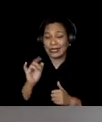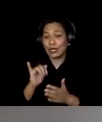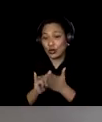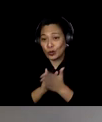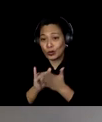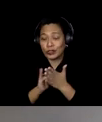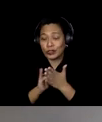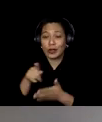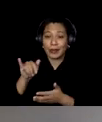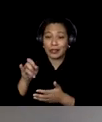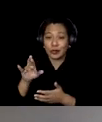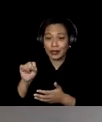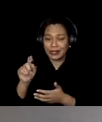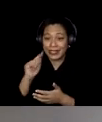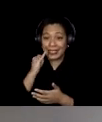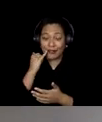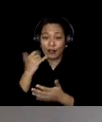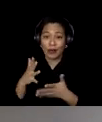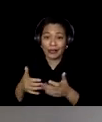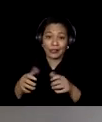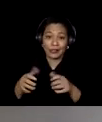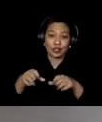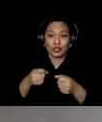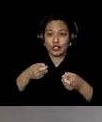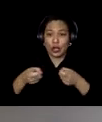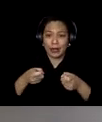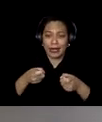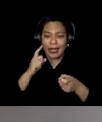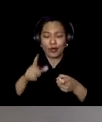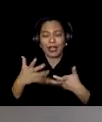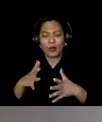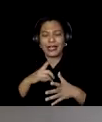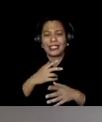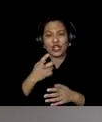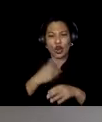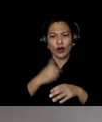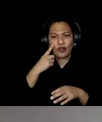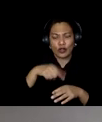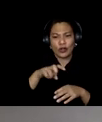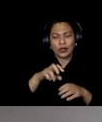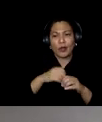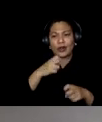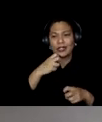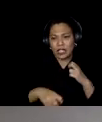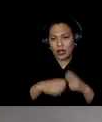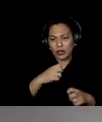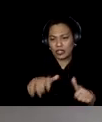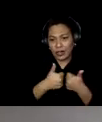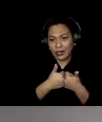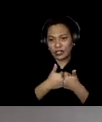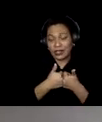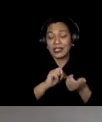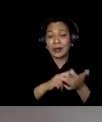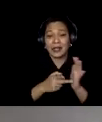gonna be so difficult for you to kind of squeeze your way in there. So that difficulty score sort of